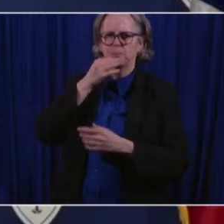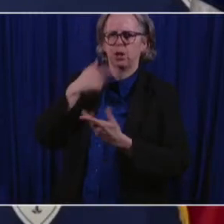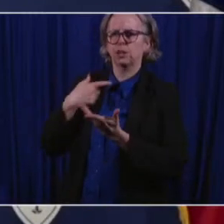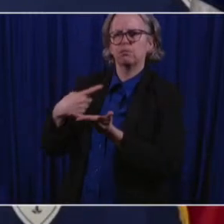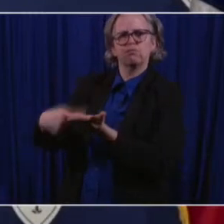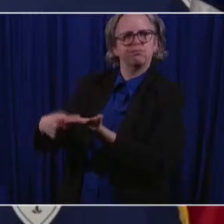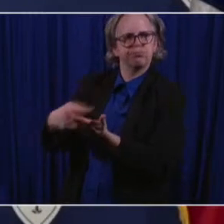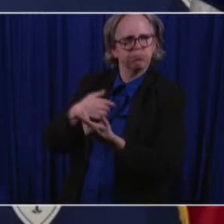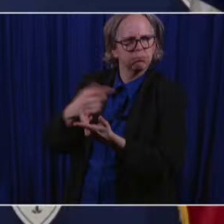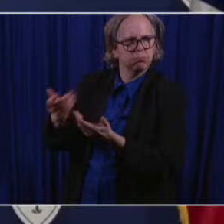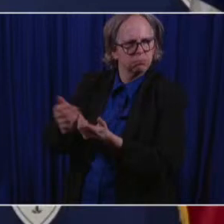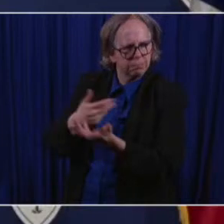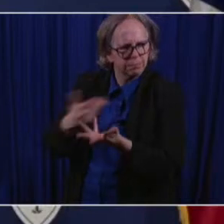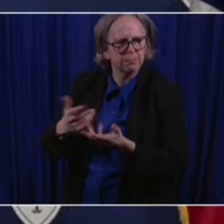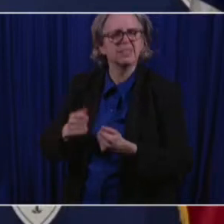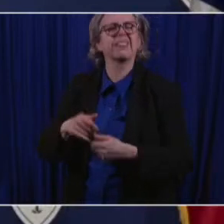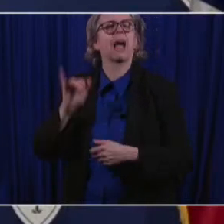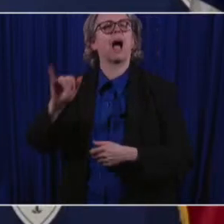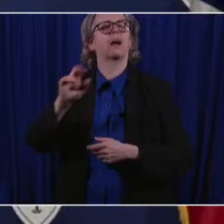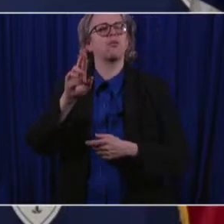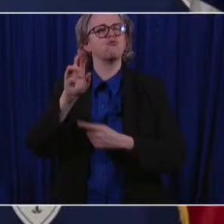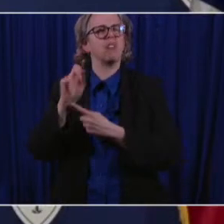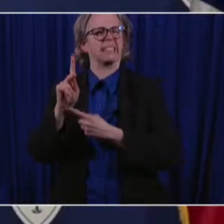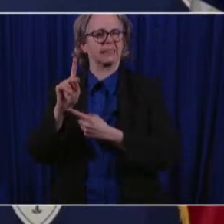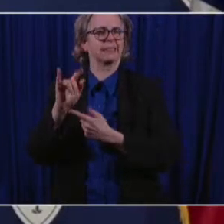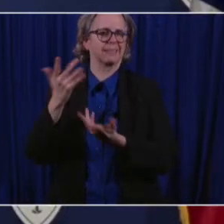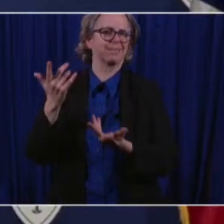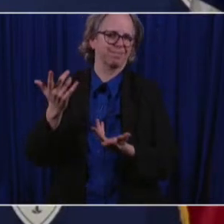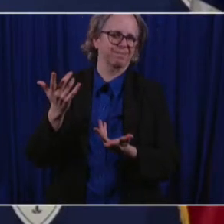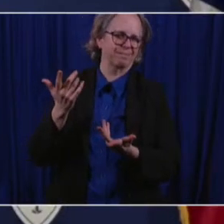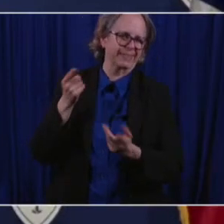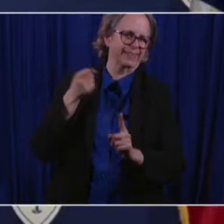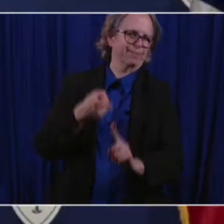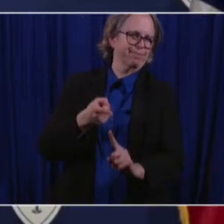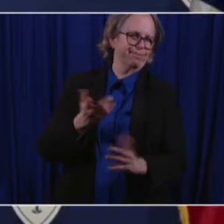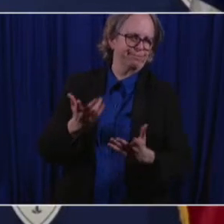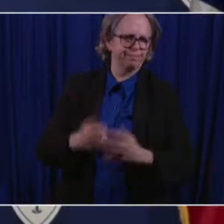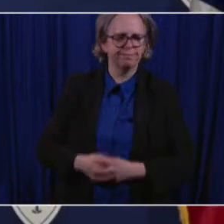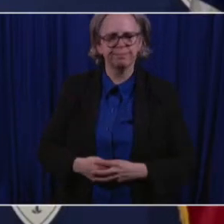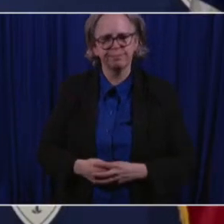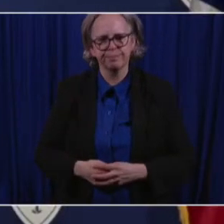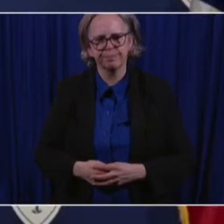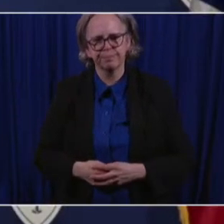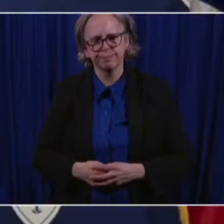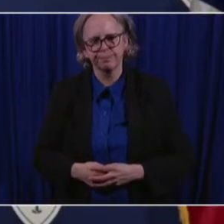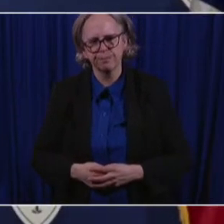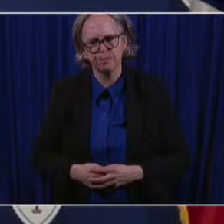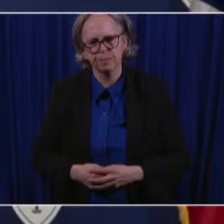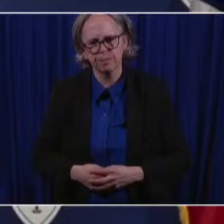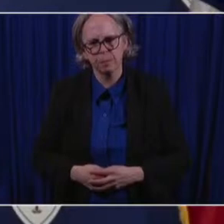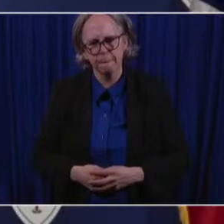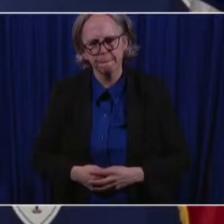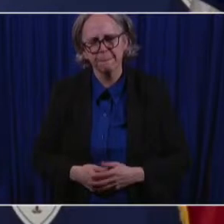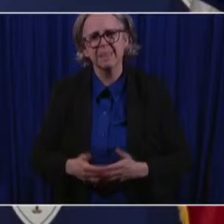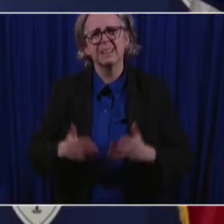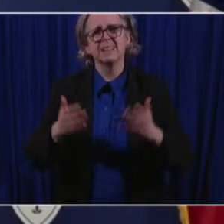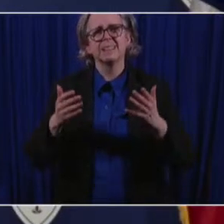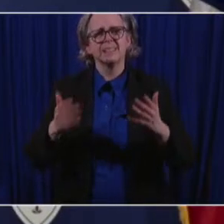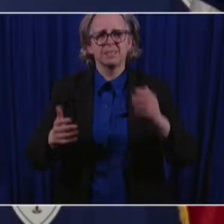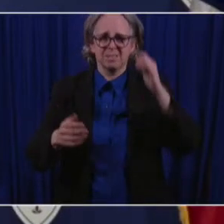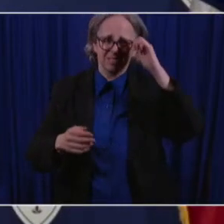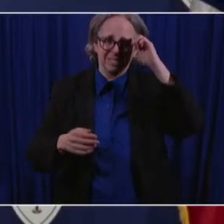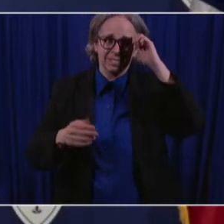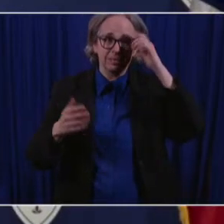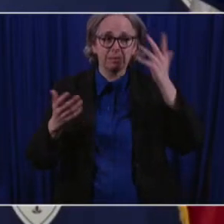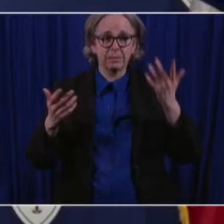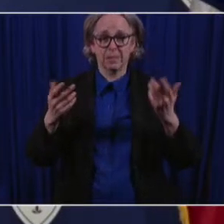risk, and you know, there's a lot of things that we do that are a lot higher risk than